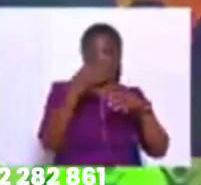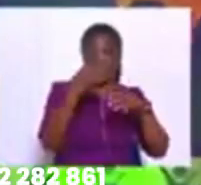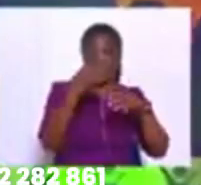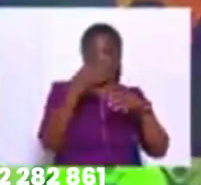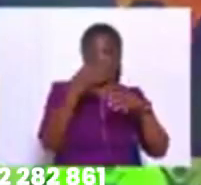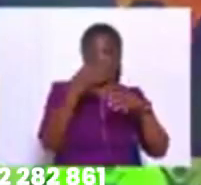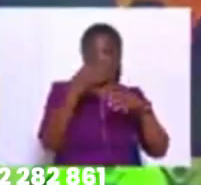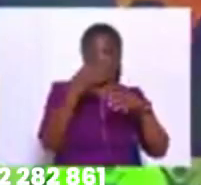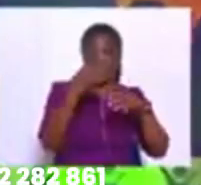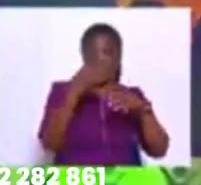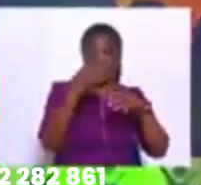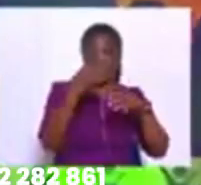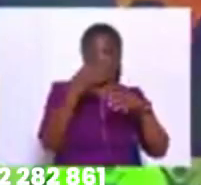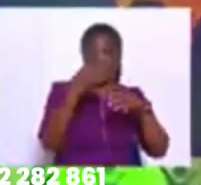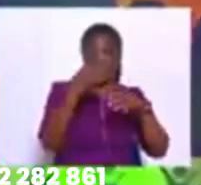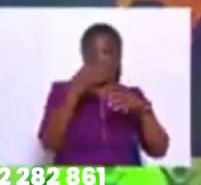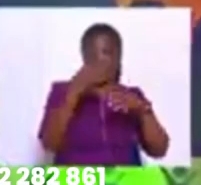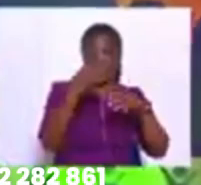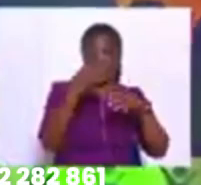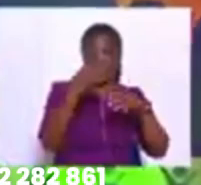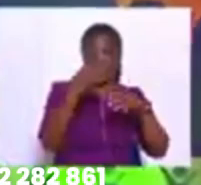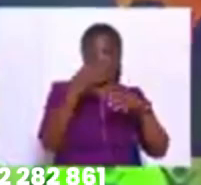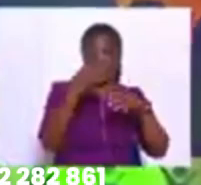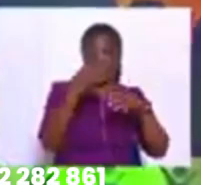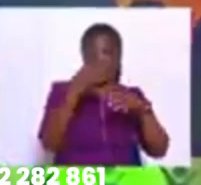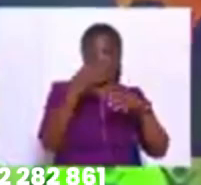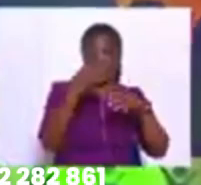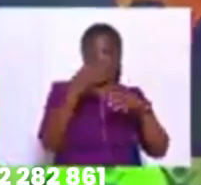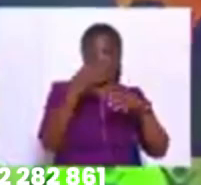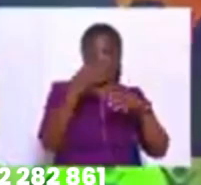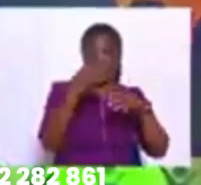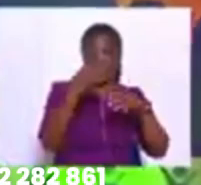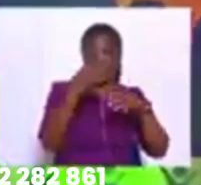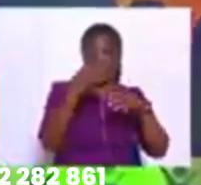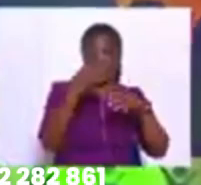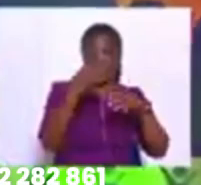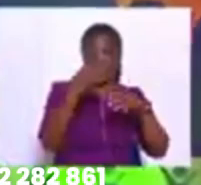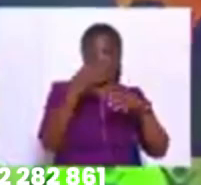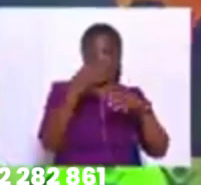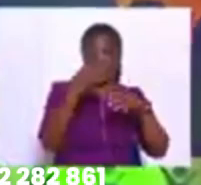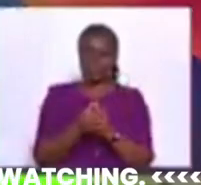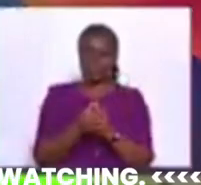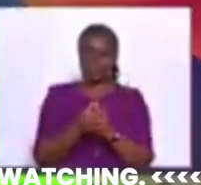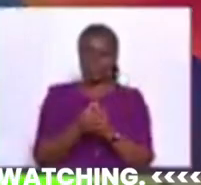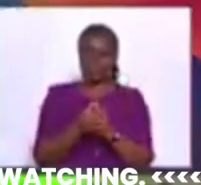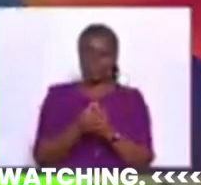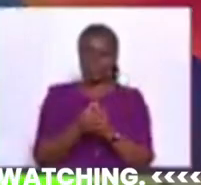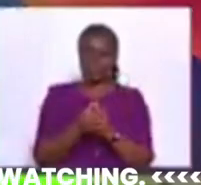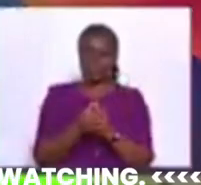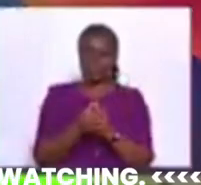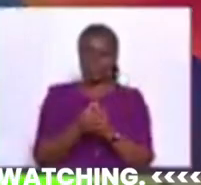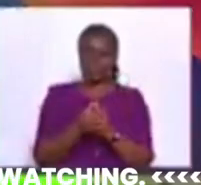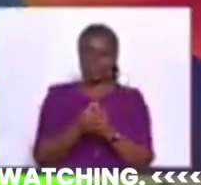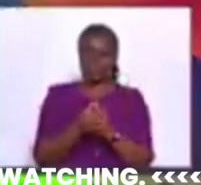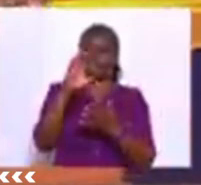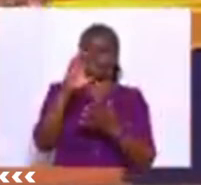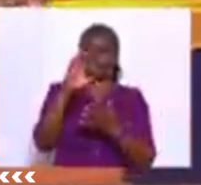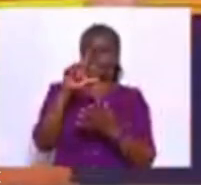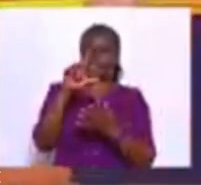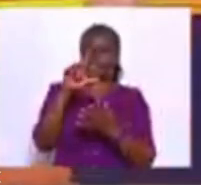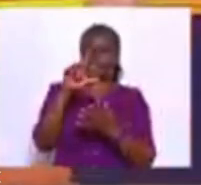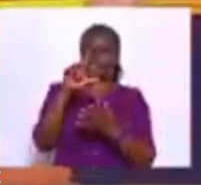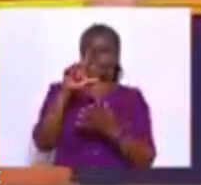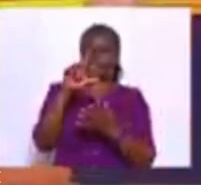basics. What is cancer? I wonder if anybody can guess how many cells we have in the human